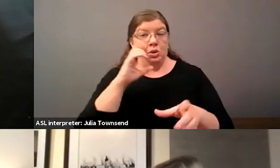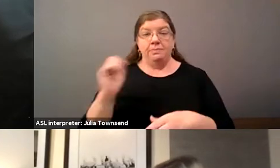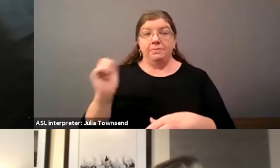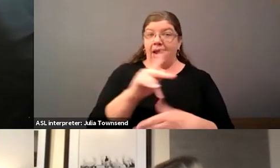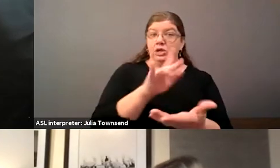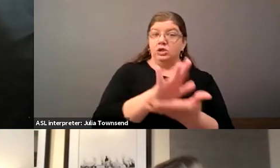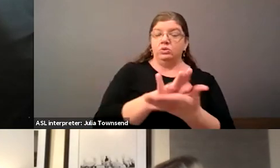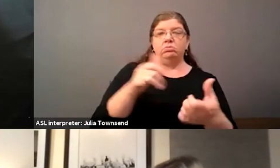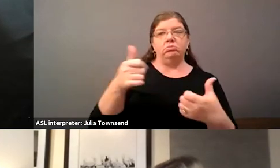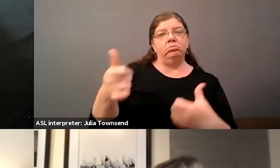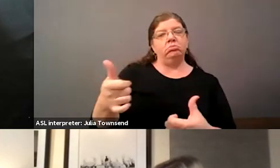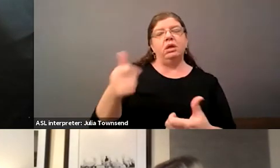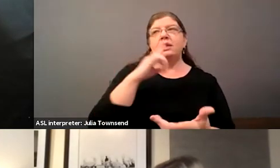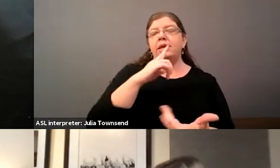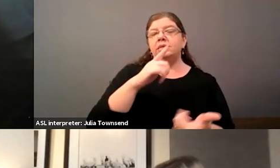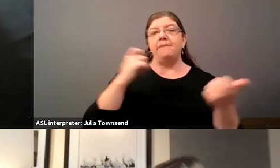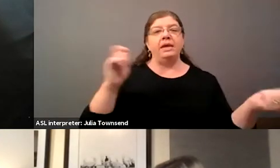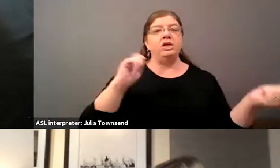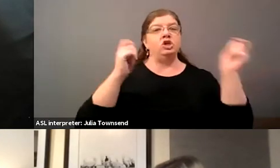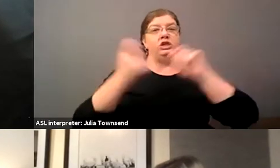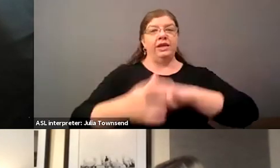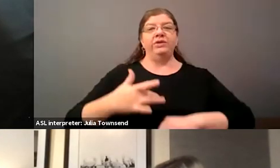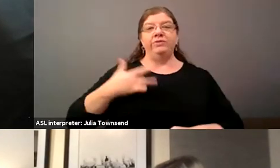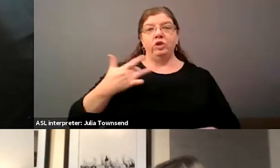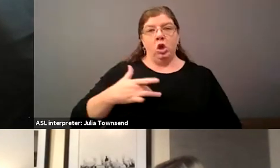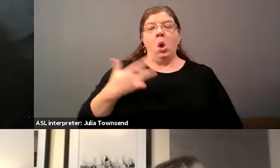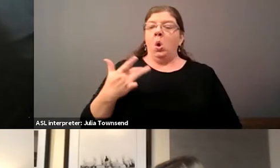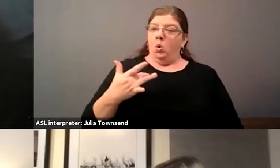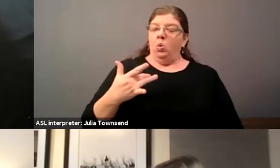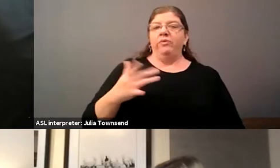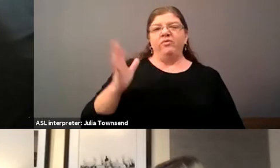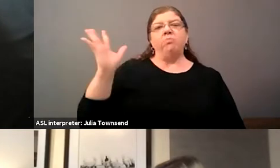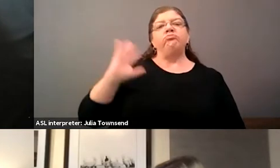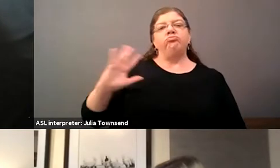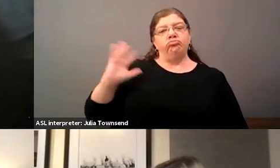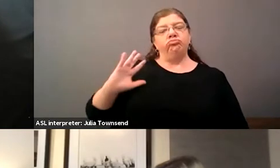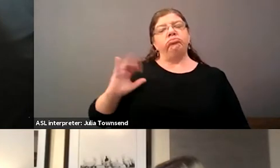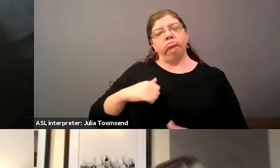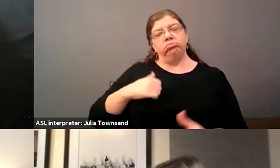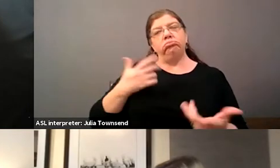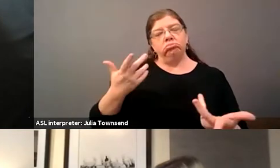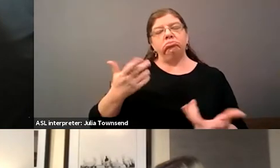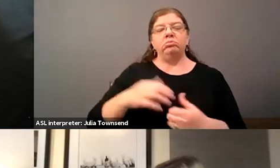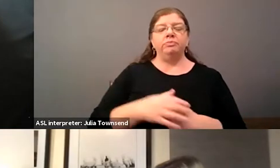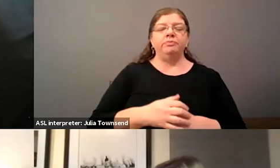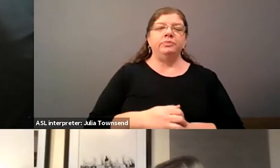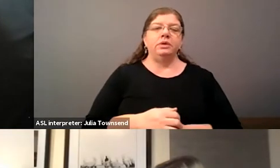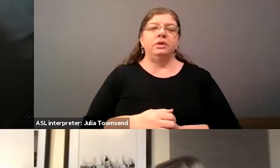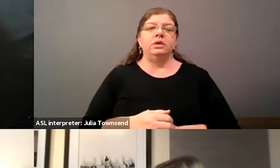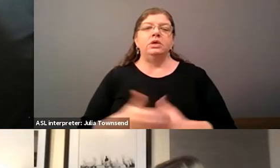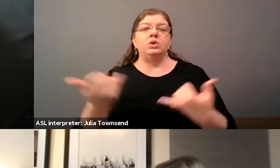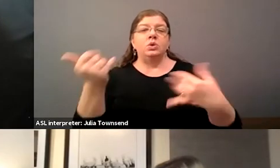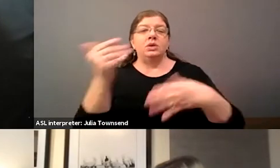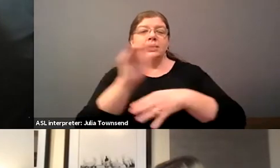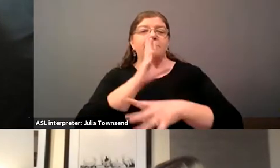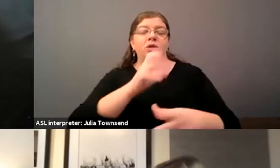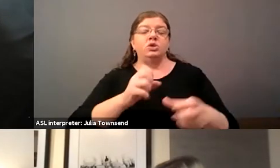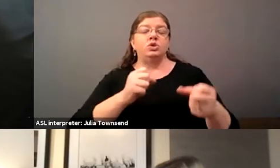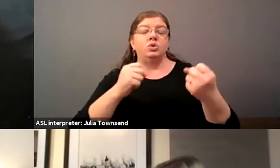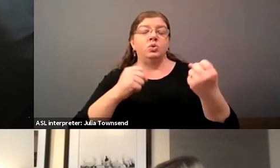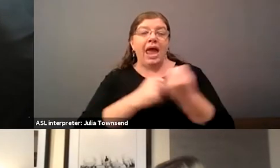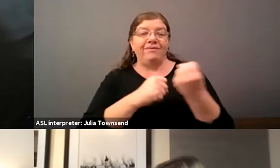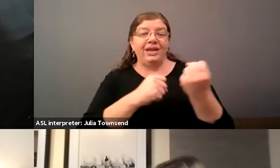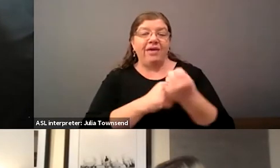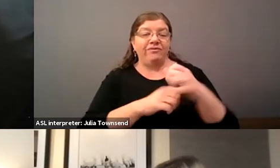school so that makes a marked shift in tone from the usual so um i'm speaking tonight to advocate for my elementary age